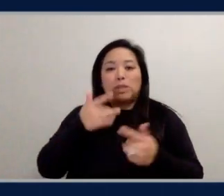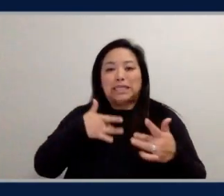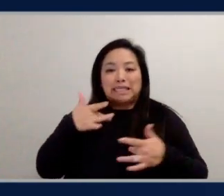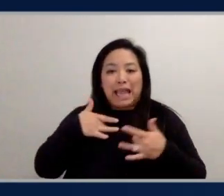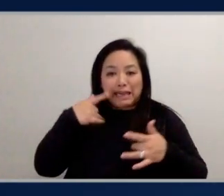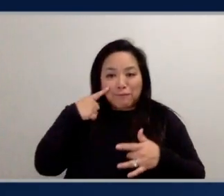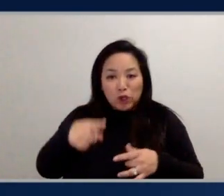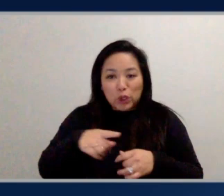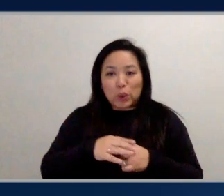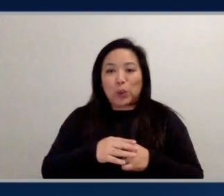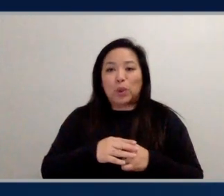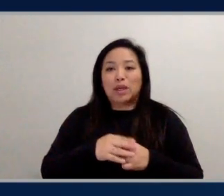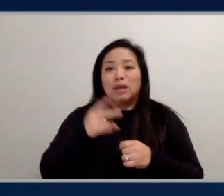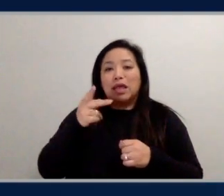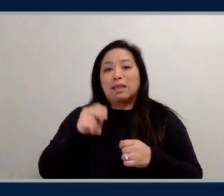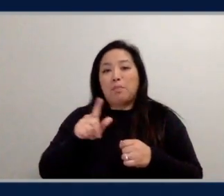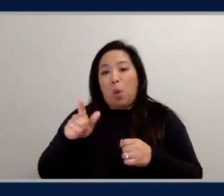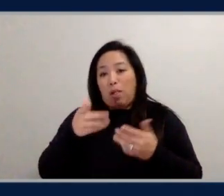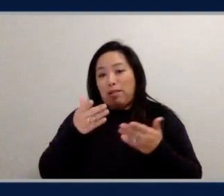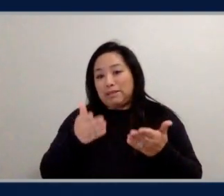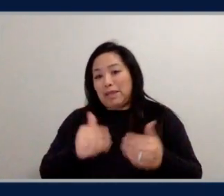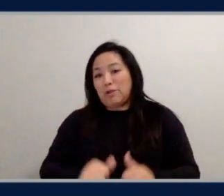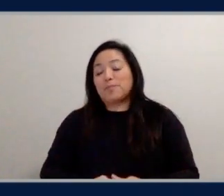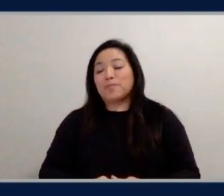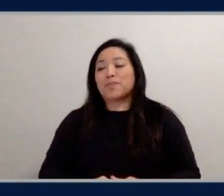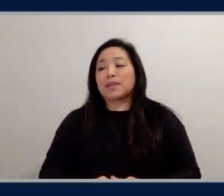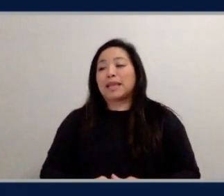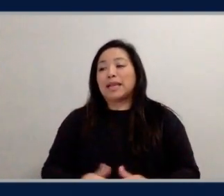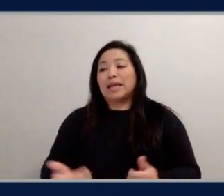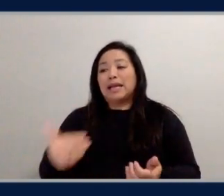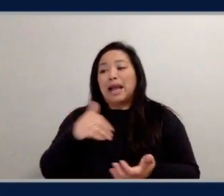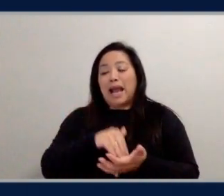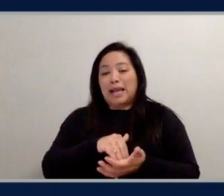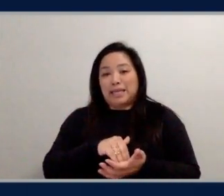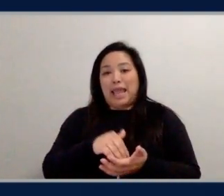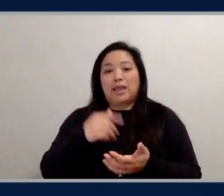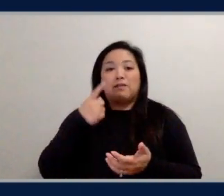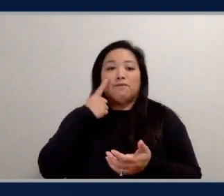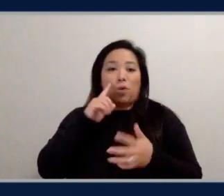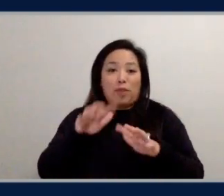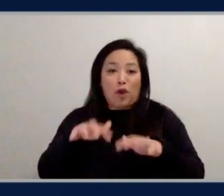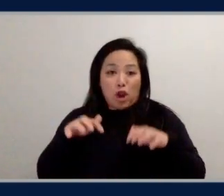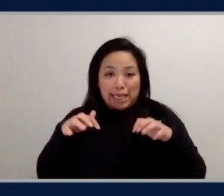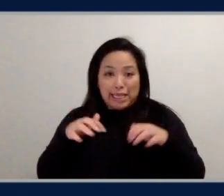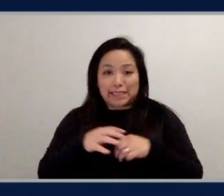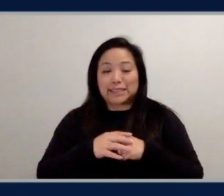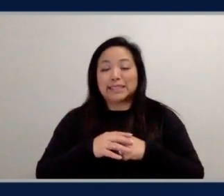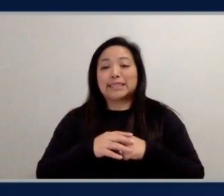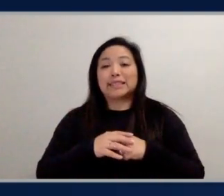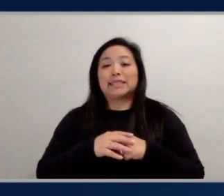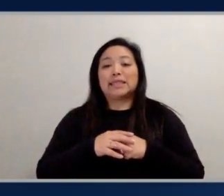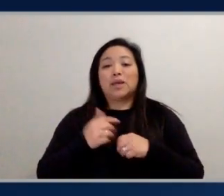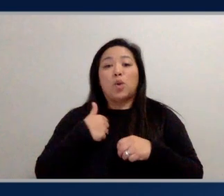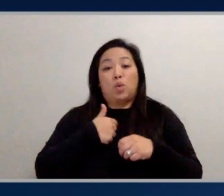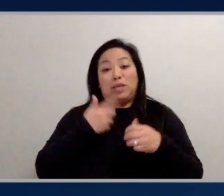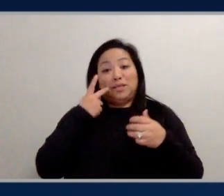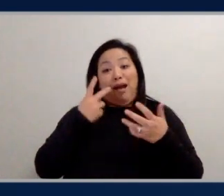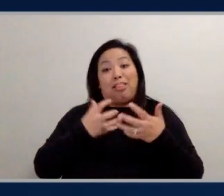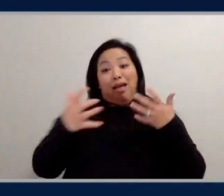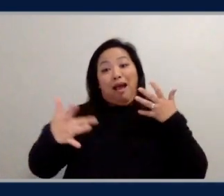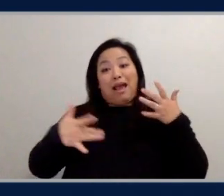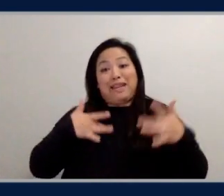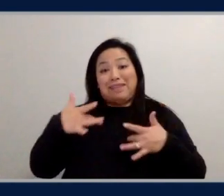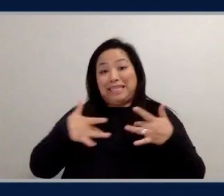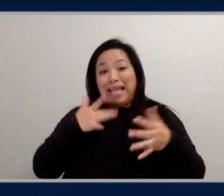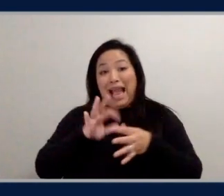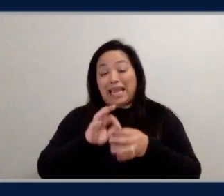know. The poll is right there in the chat. Again, one more call out for the audience here. We saw a lot of excitement around